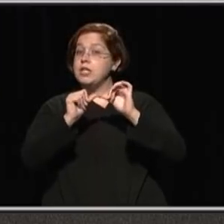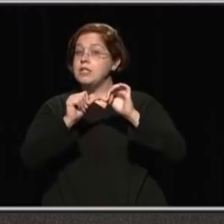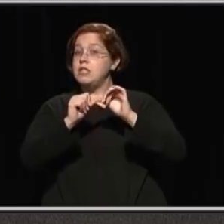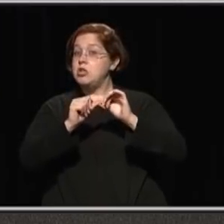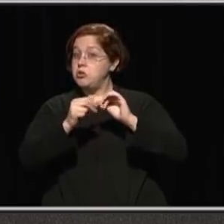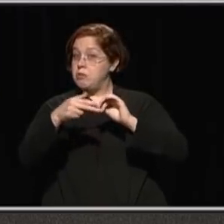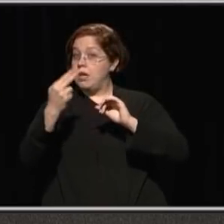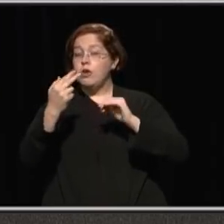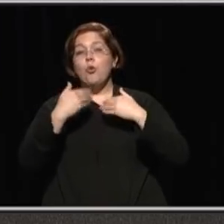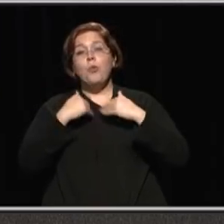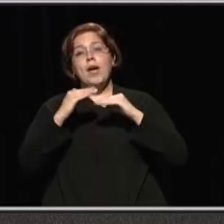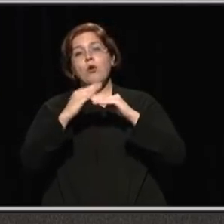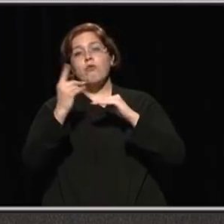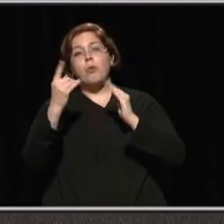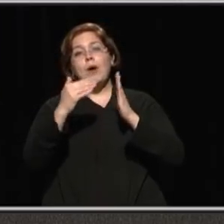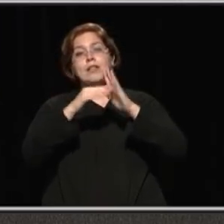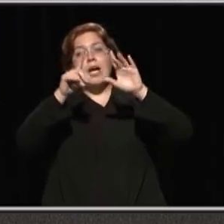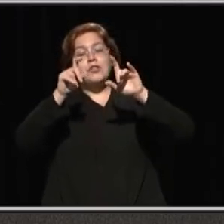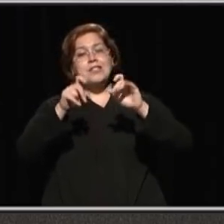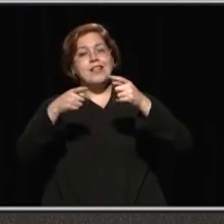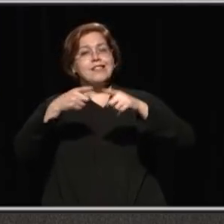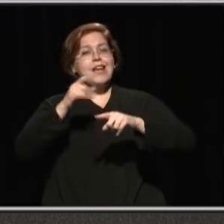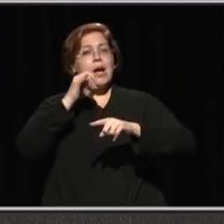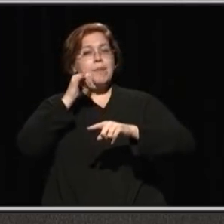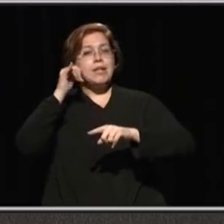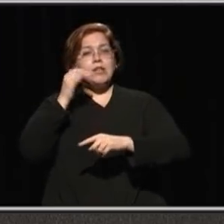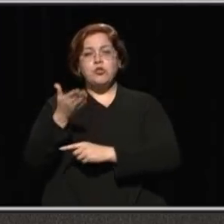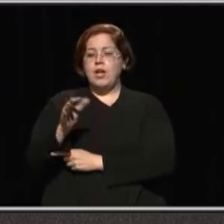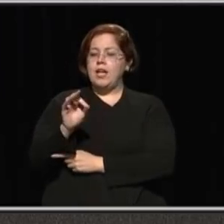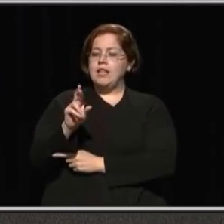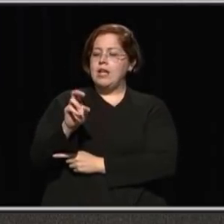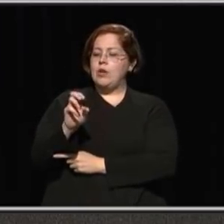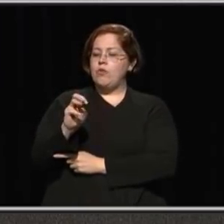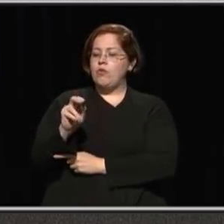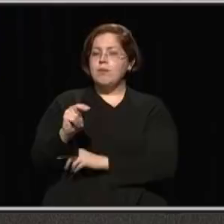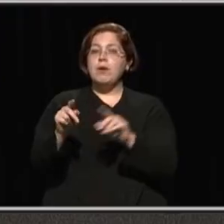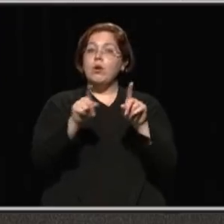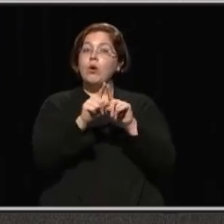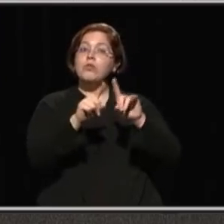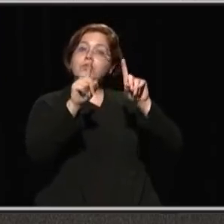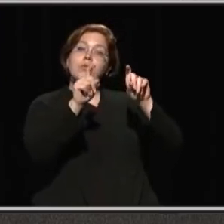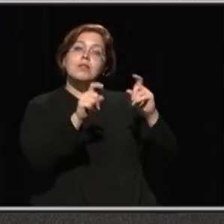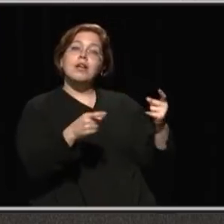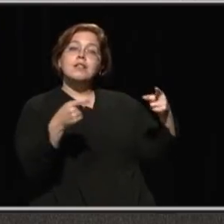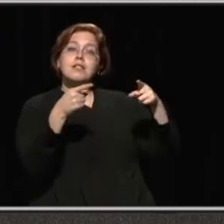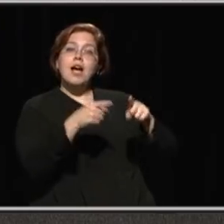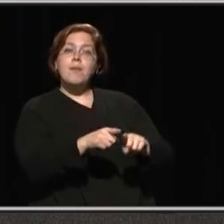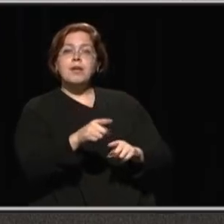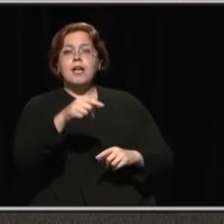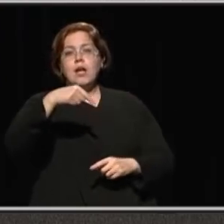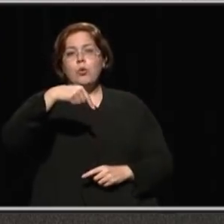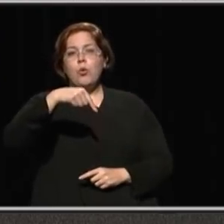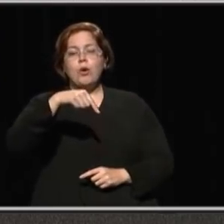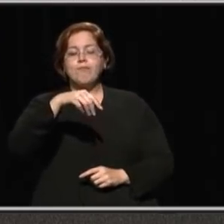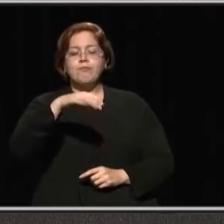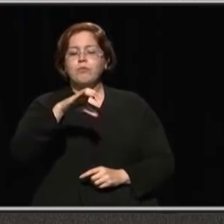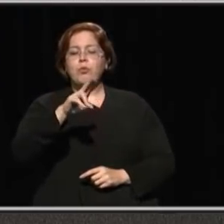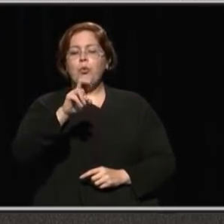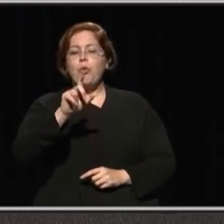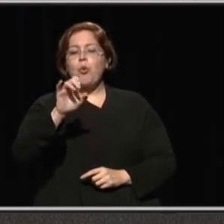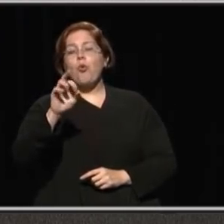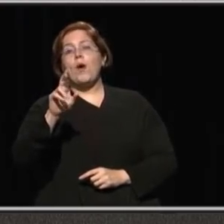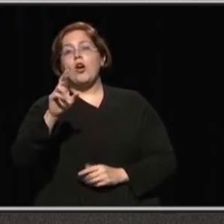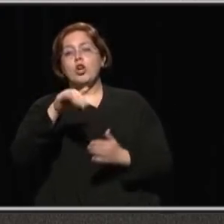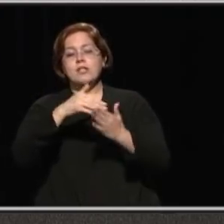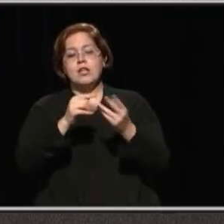We had over 1,000 tests conducted yesterday at Freeman. Also tests being conducted at Cuellar Center, Scobie